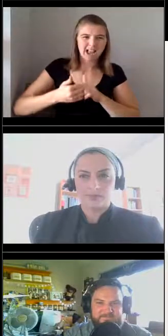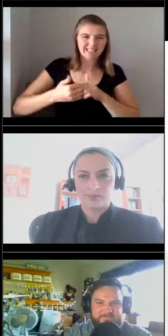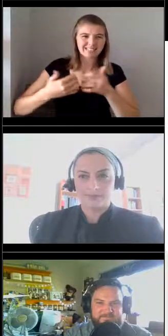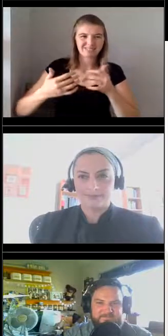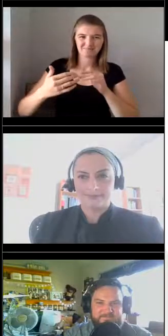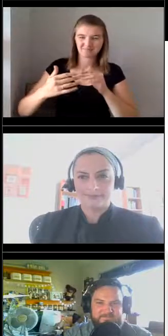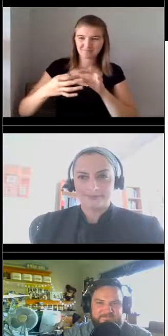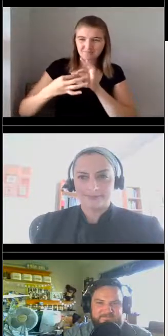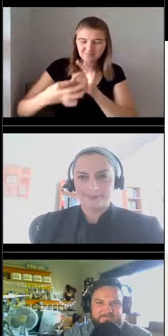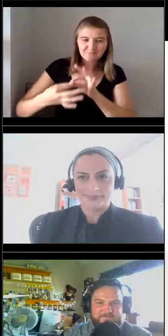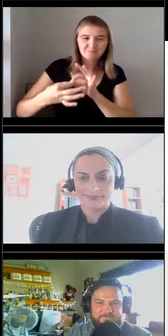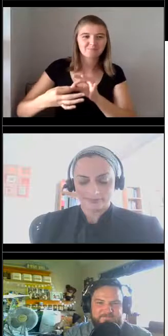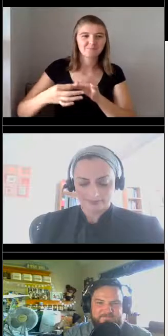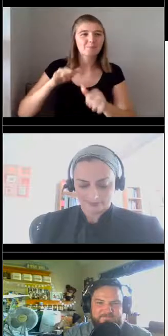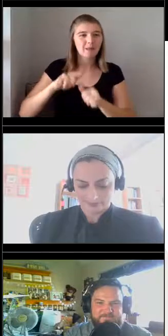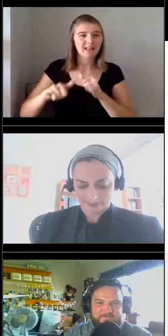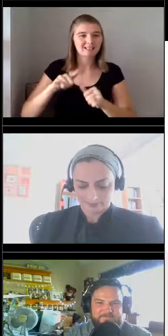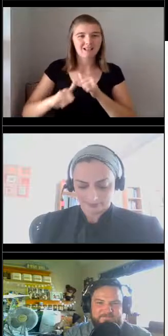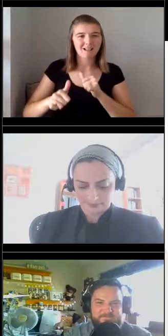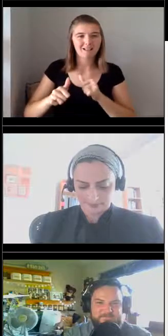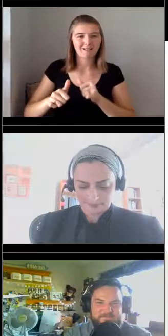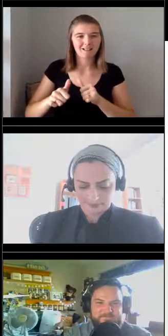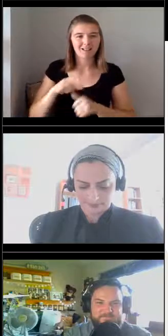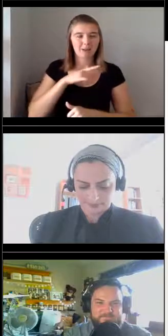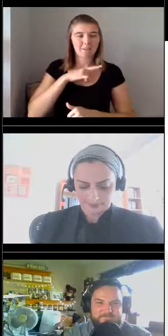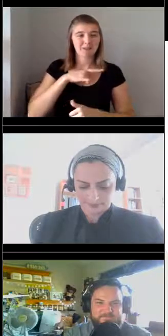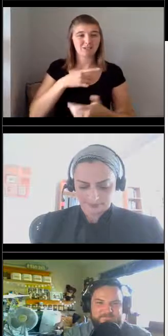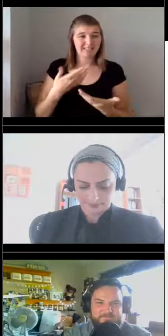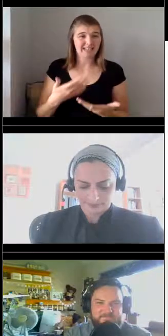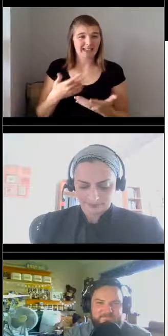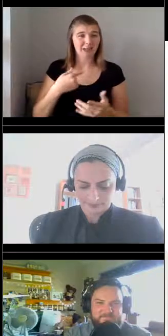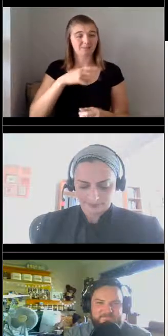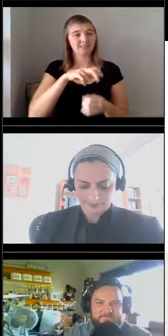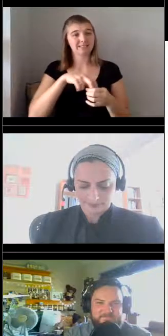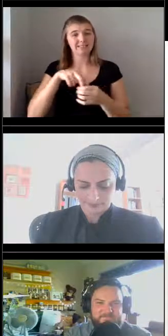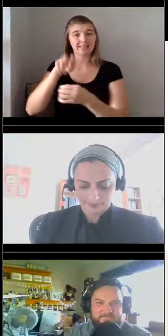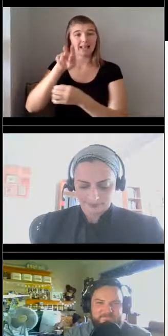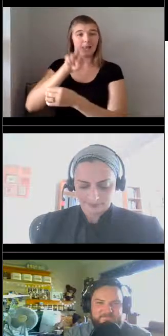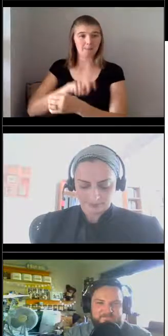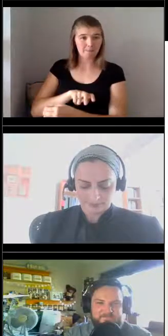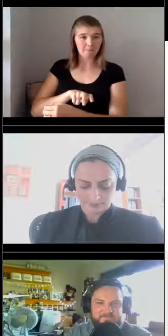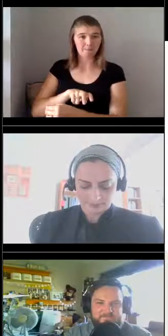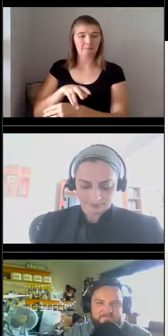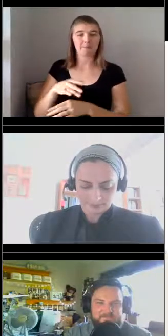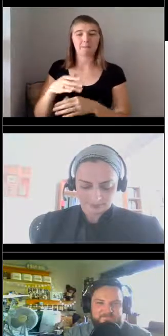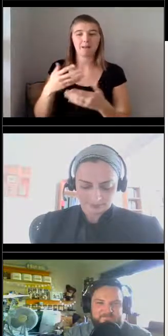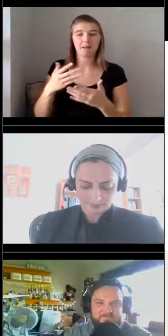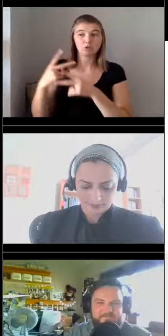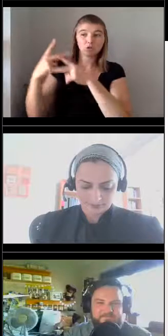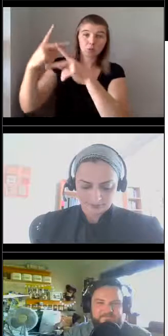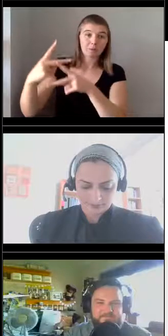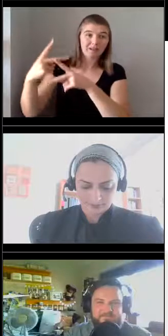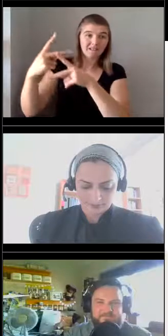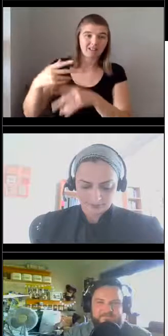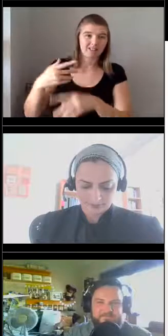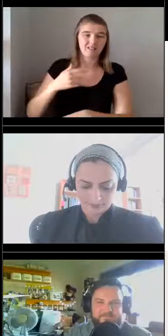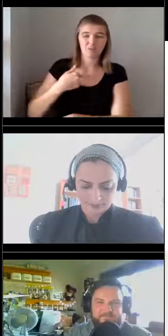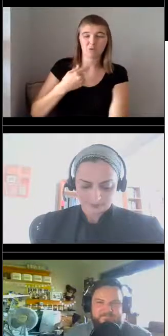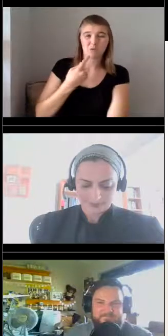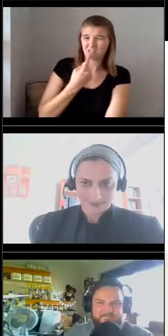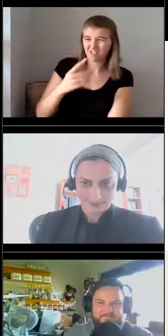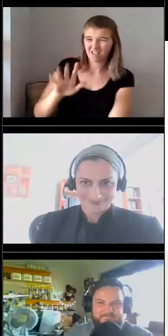So because I've stepped down as an associate supervisor role, so I've told my students that, oh, you can see